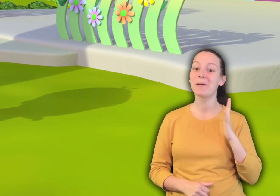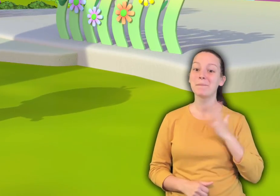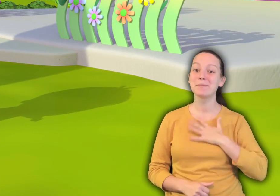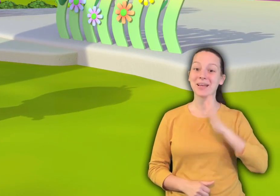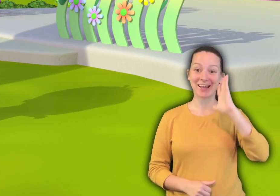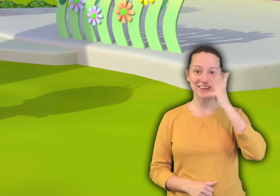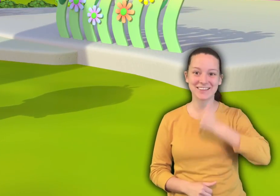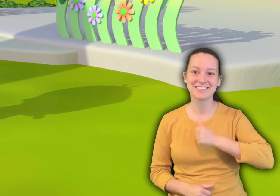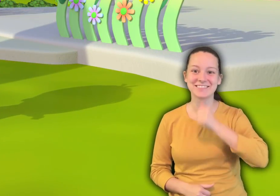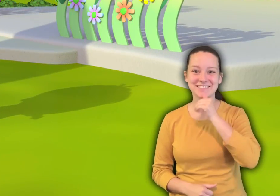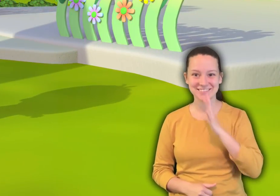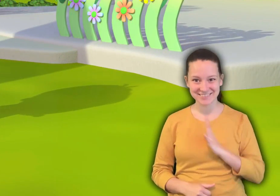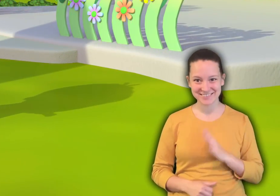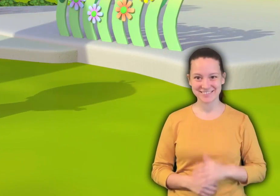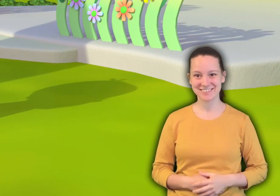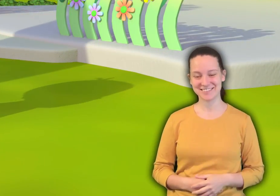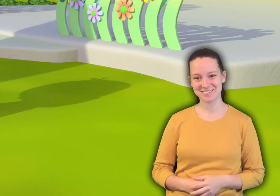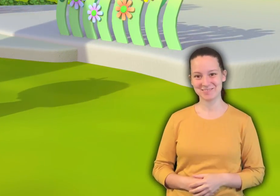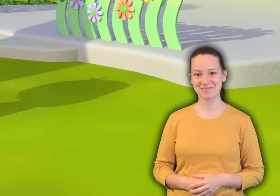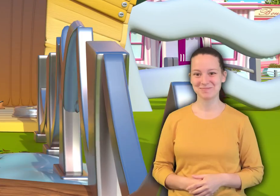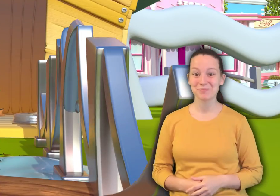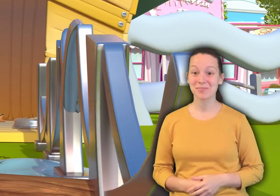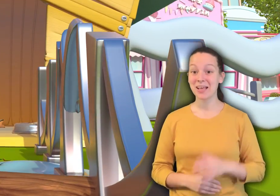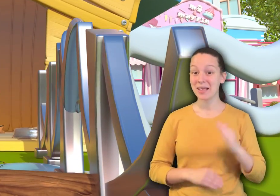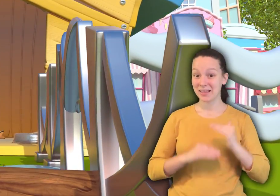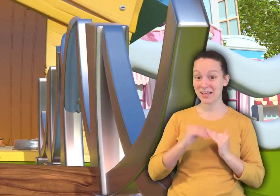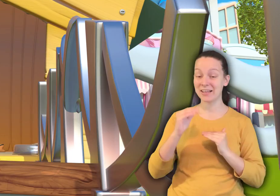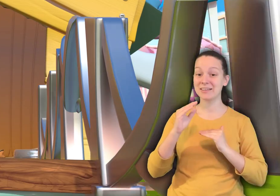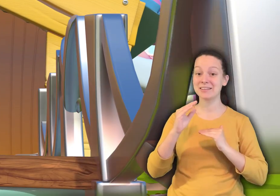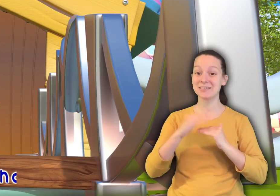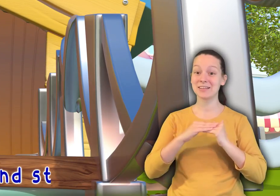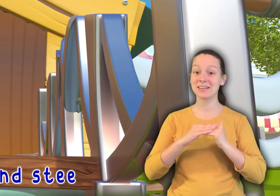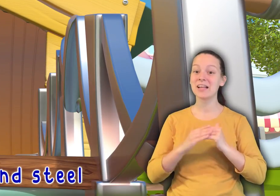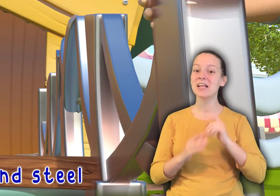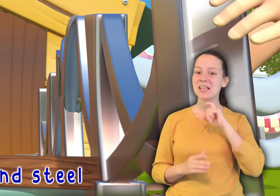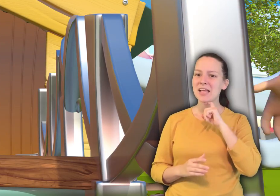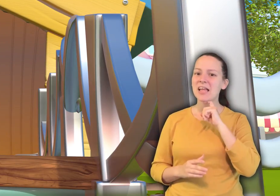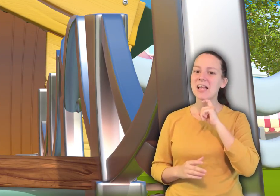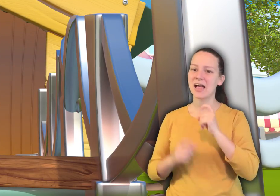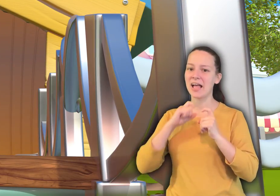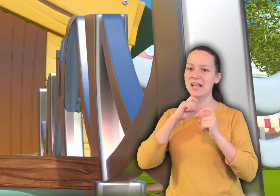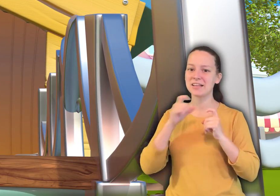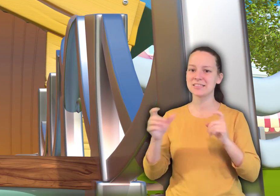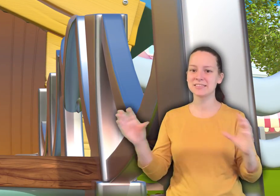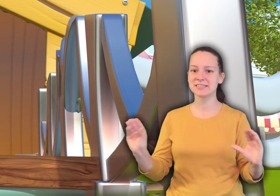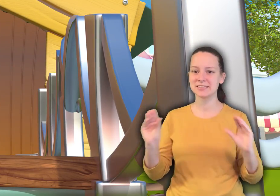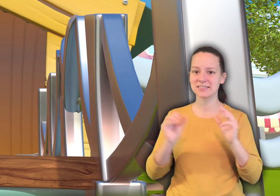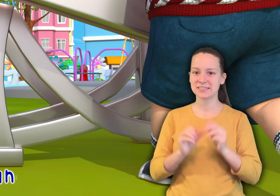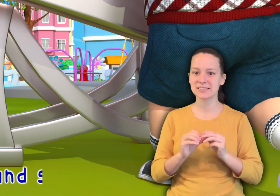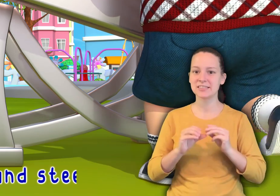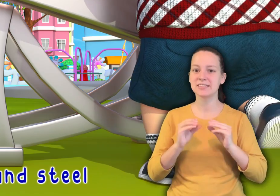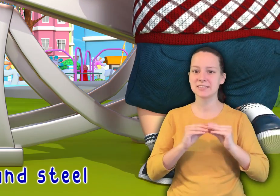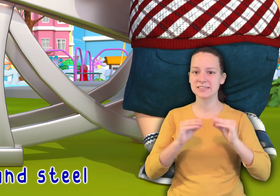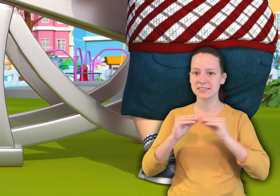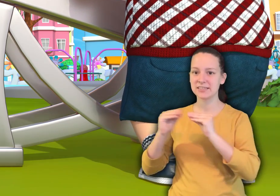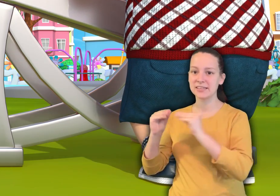stay my fair L build it up with Iron and Steel Iron and Steel Iron and Steel